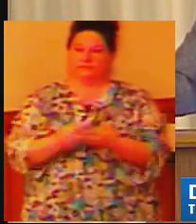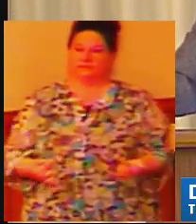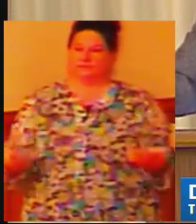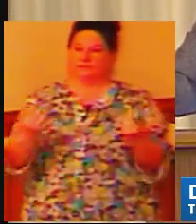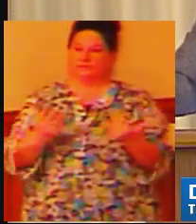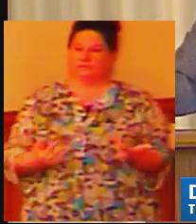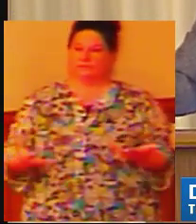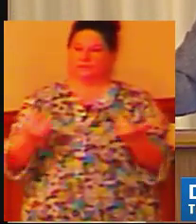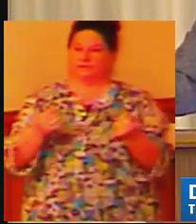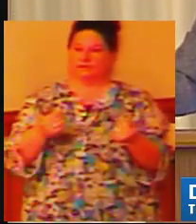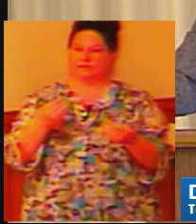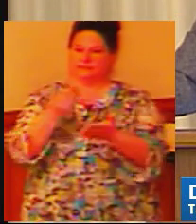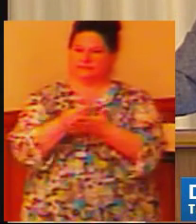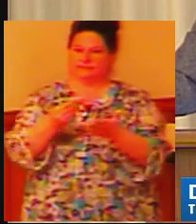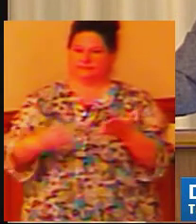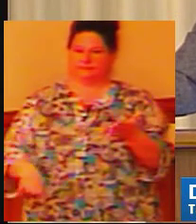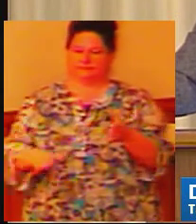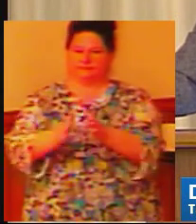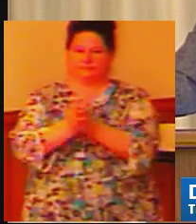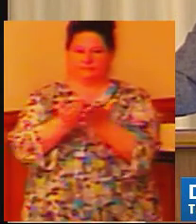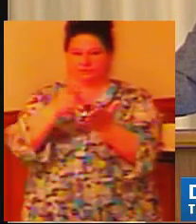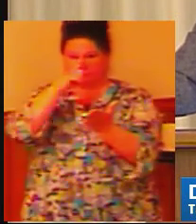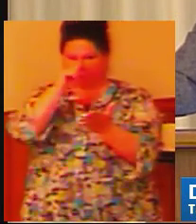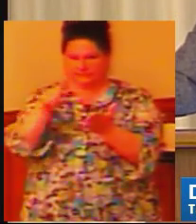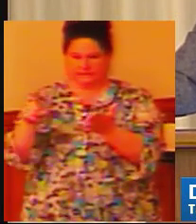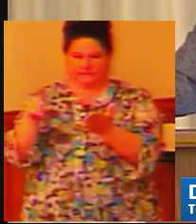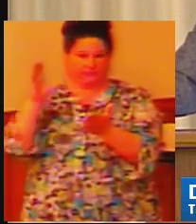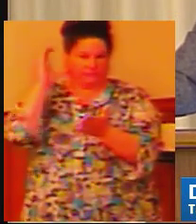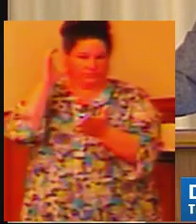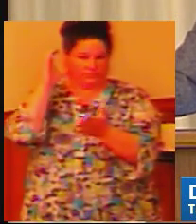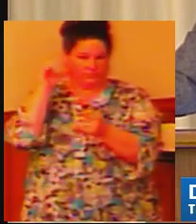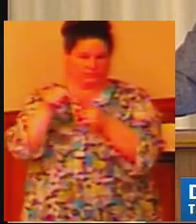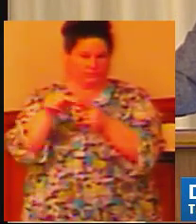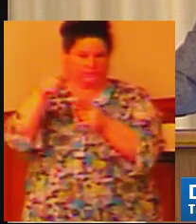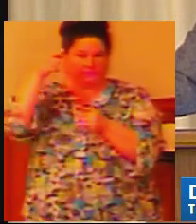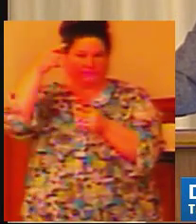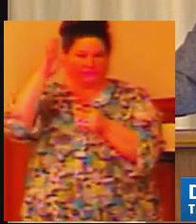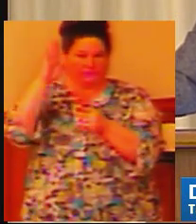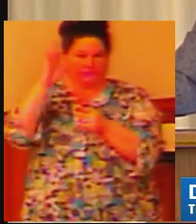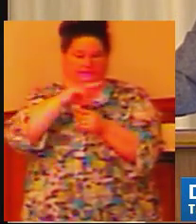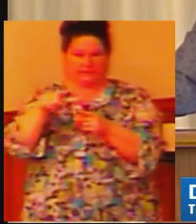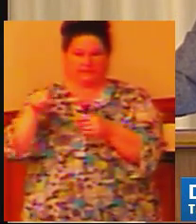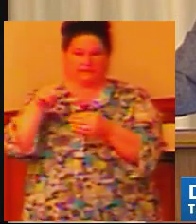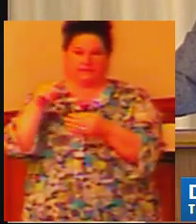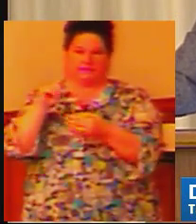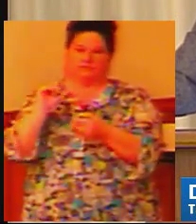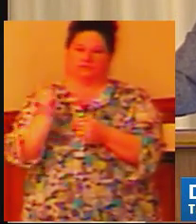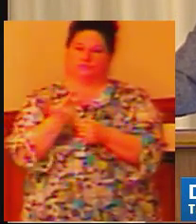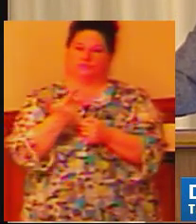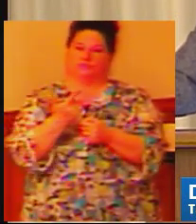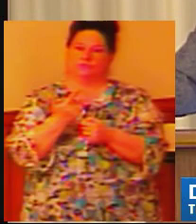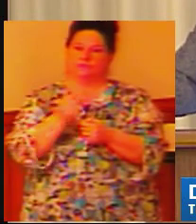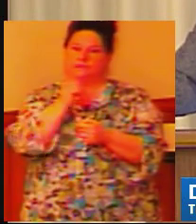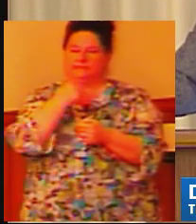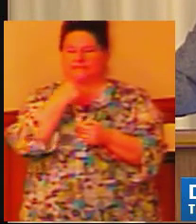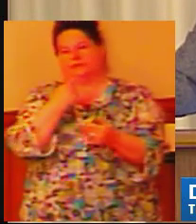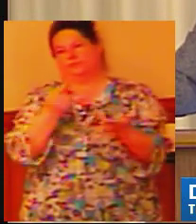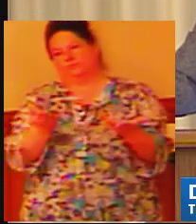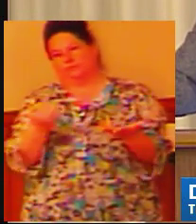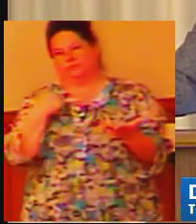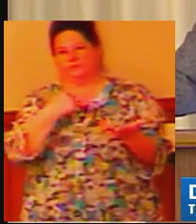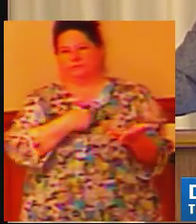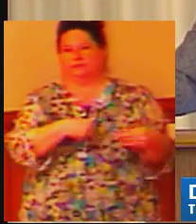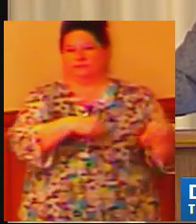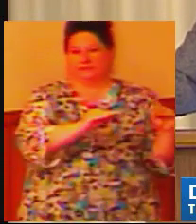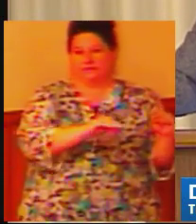these expensive books just because they were preached the word of God. And then they turned away and didn't just say, well, we'll just sell these